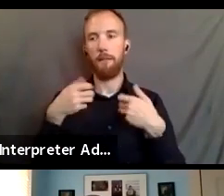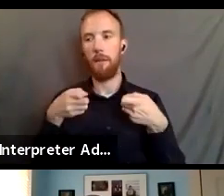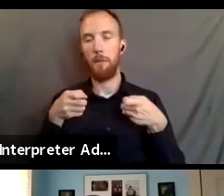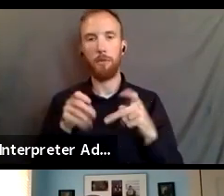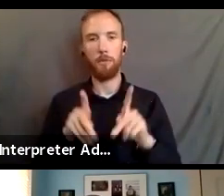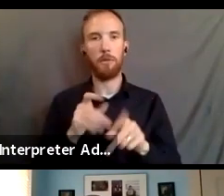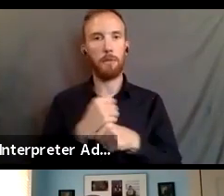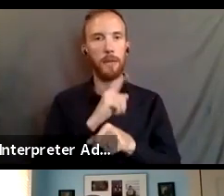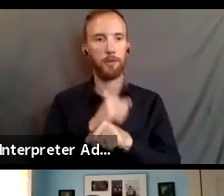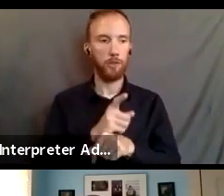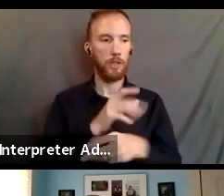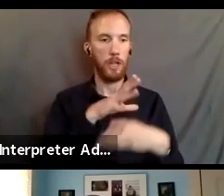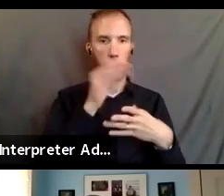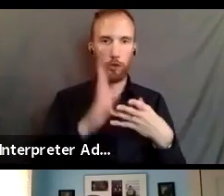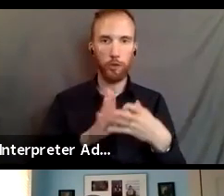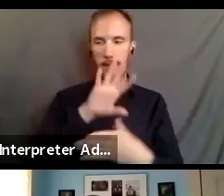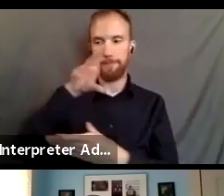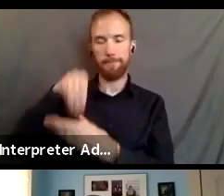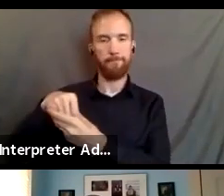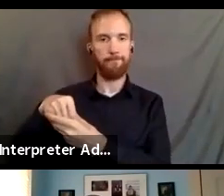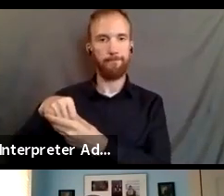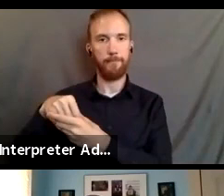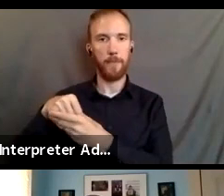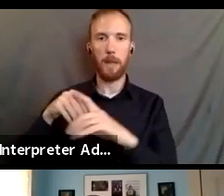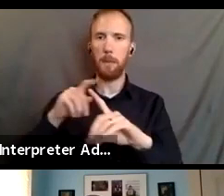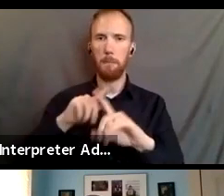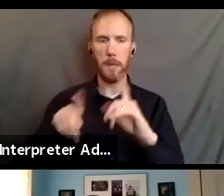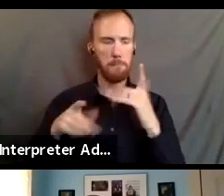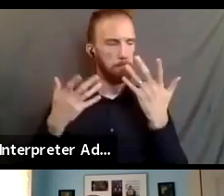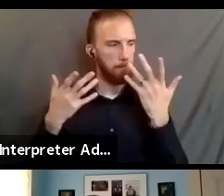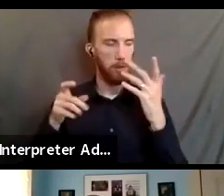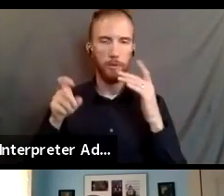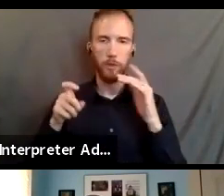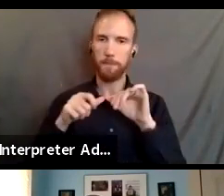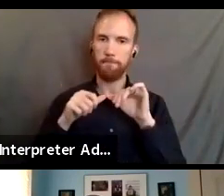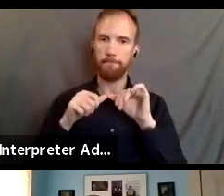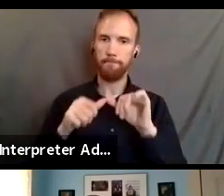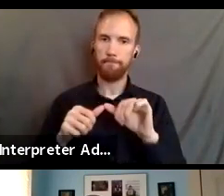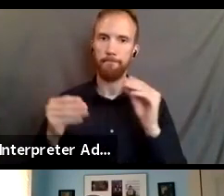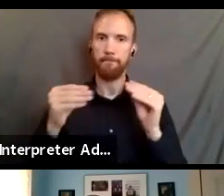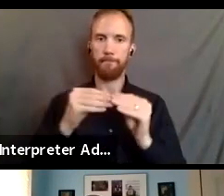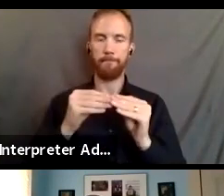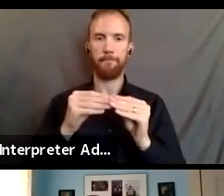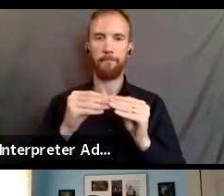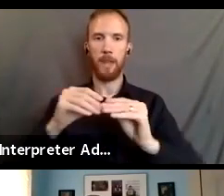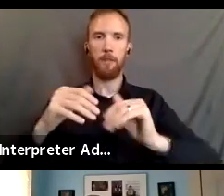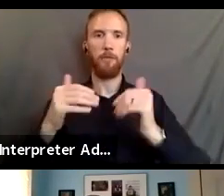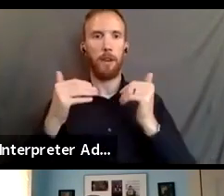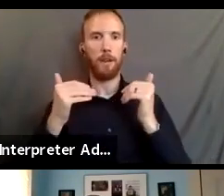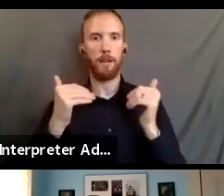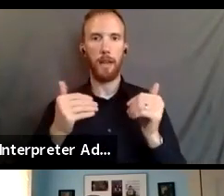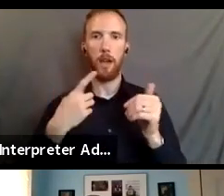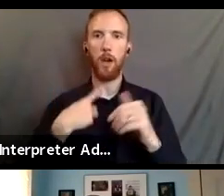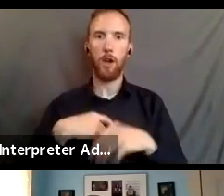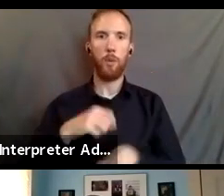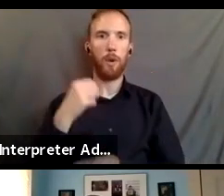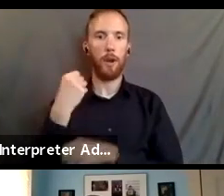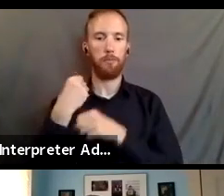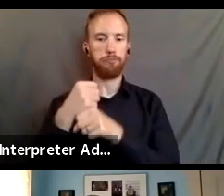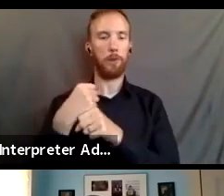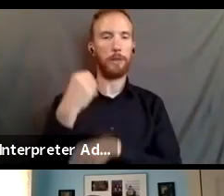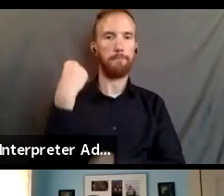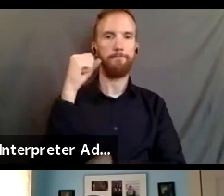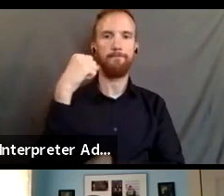student but let's go even further we're in the space where we're protesting police brutality around this